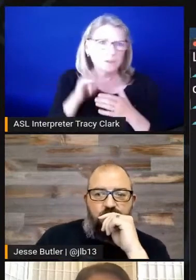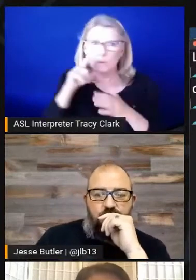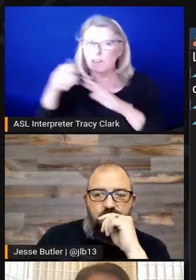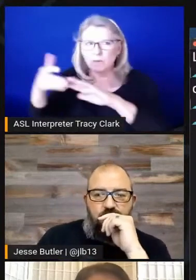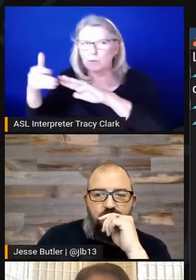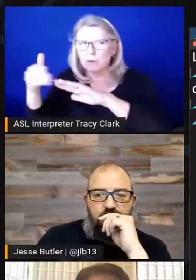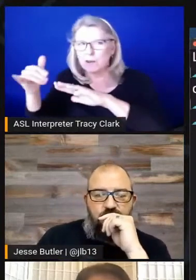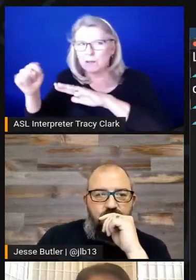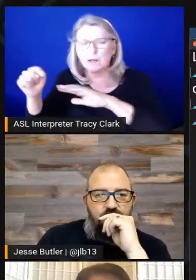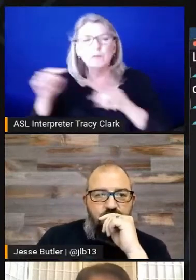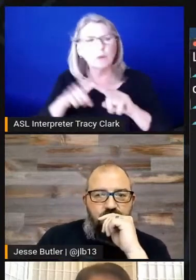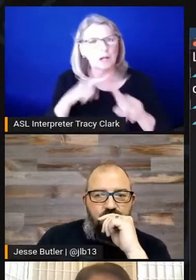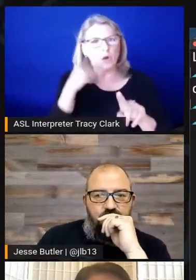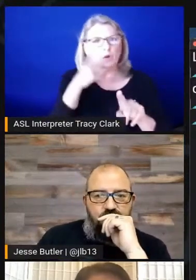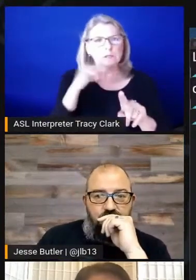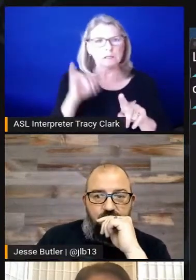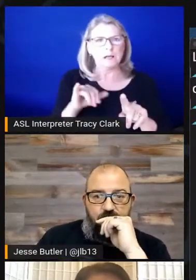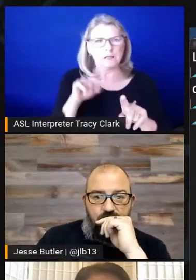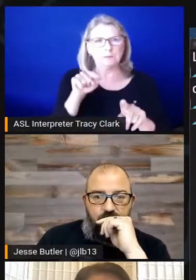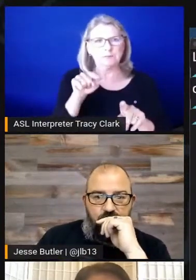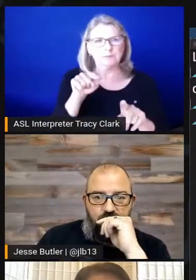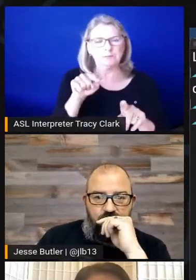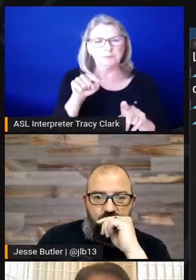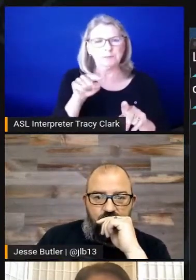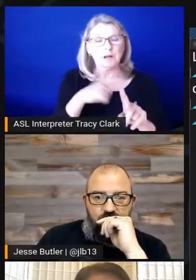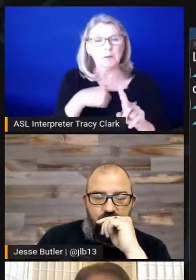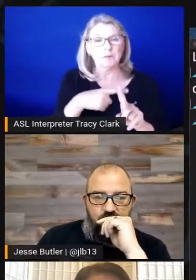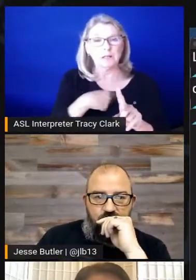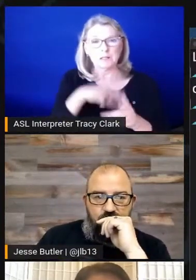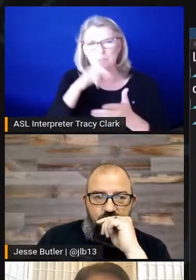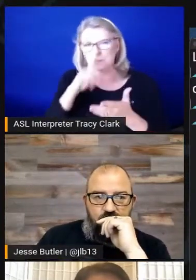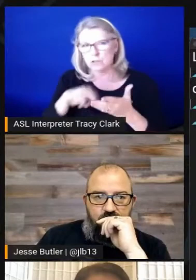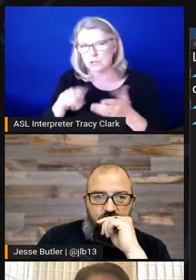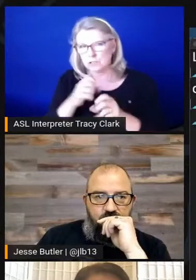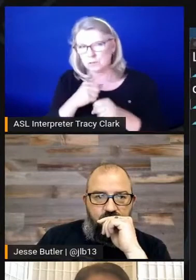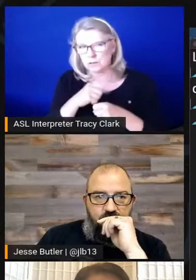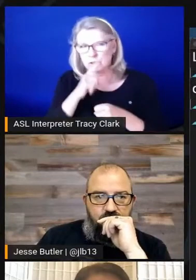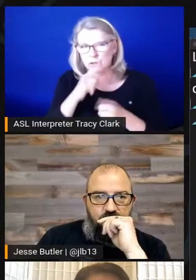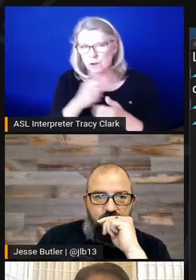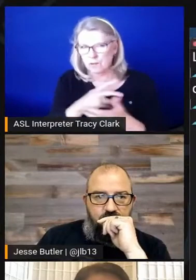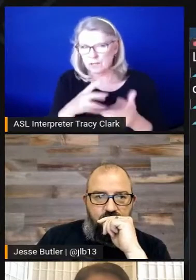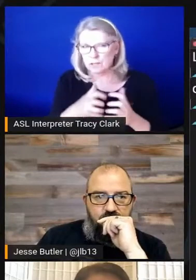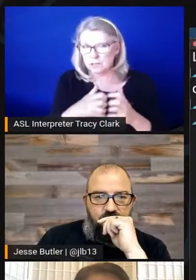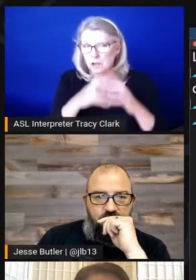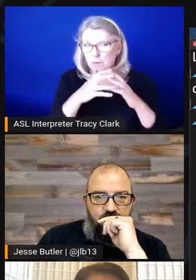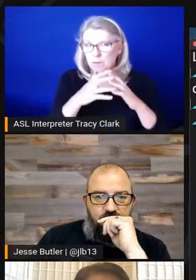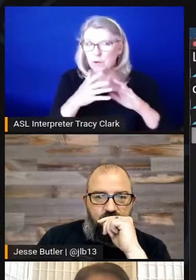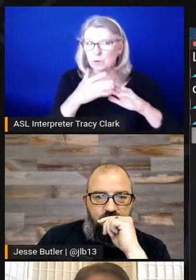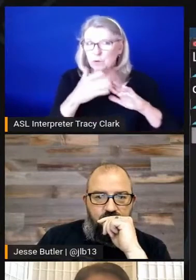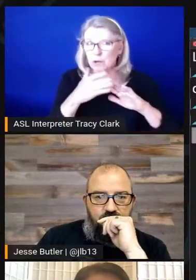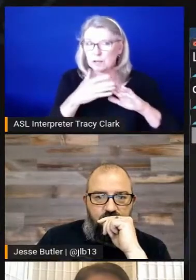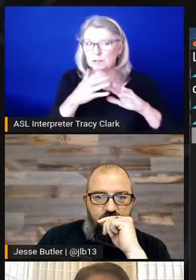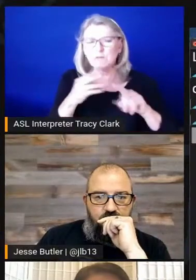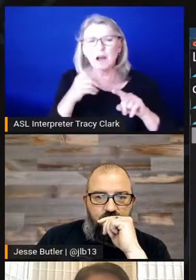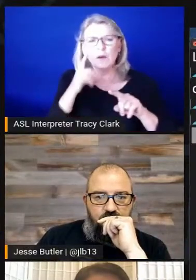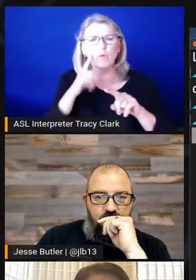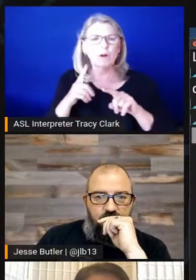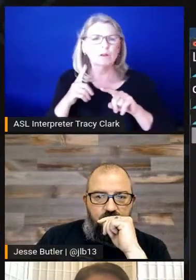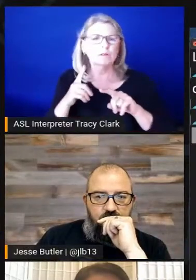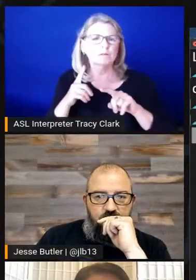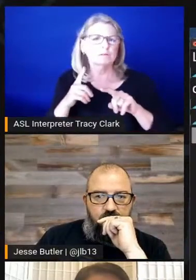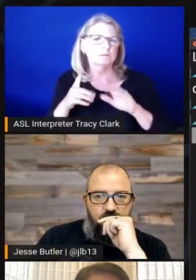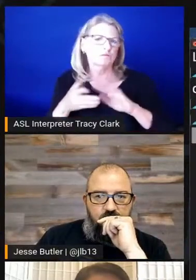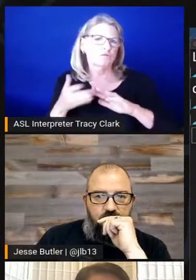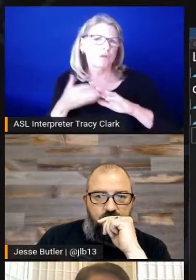also check just to make sure that everything's up and running. We can run